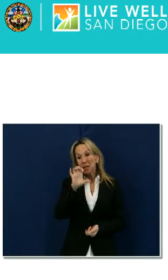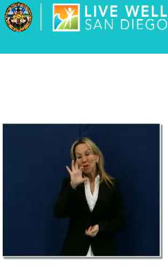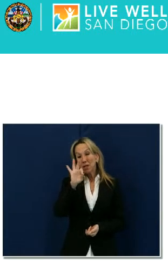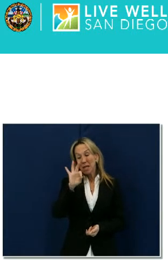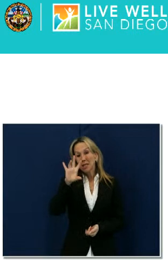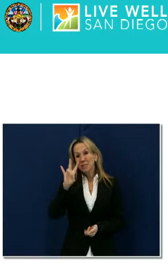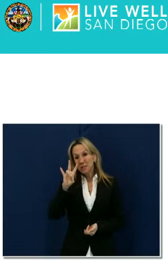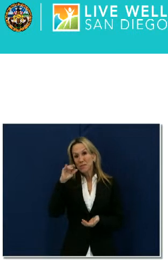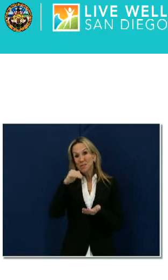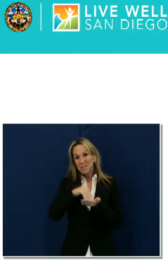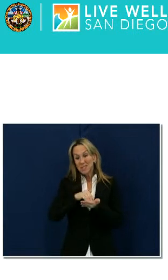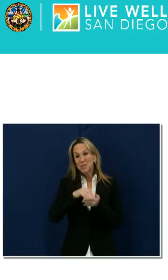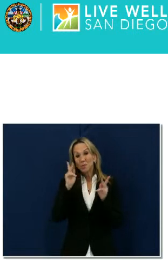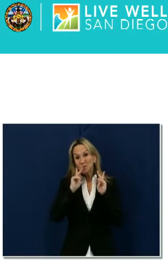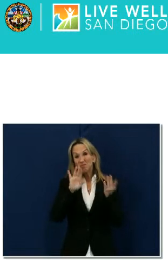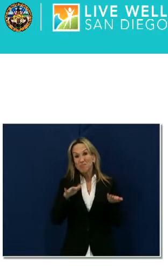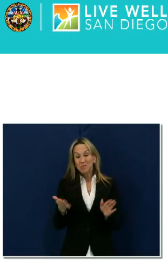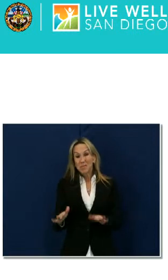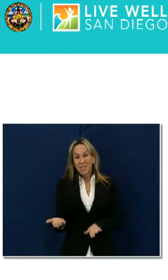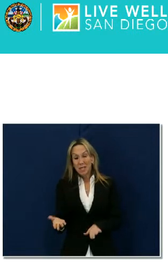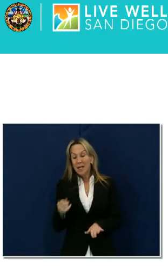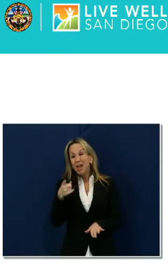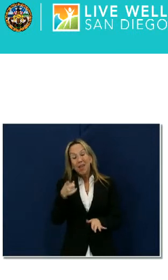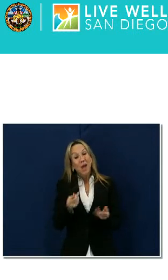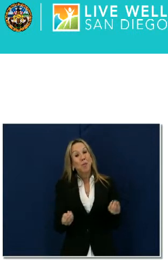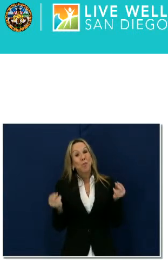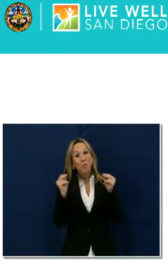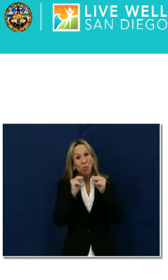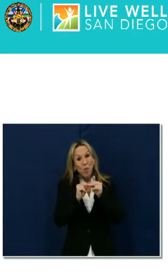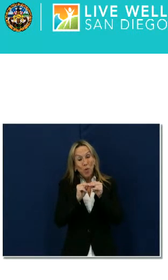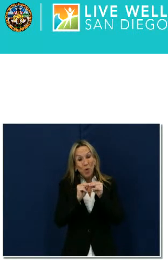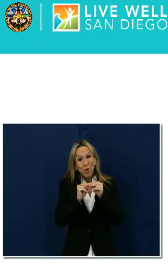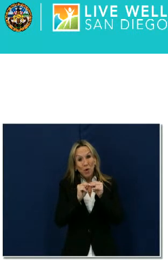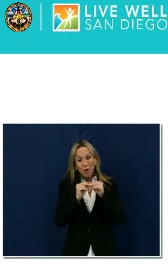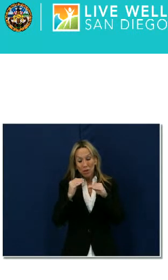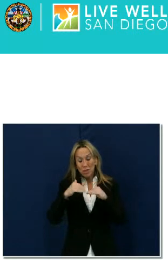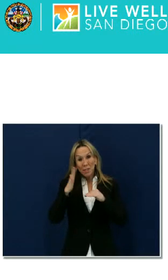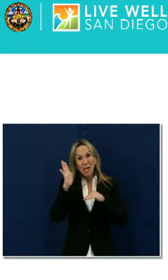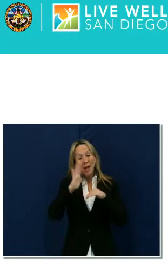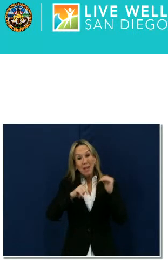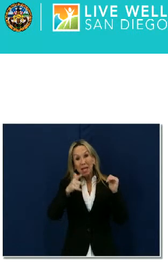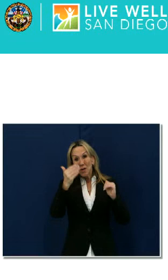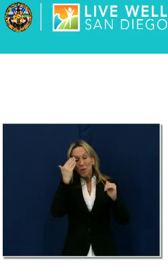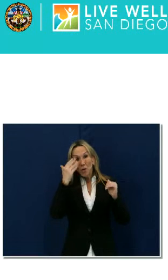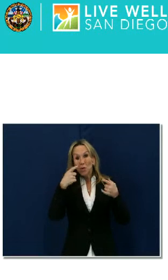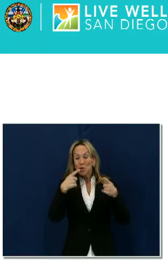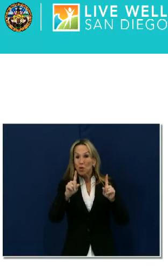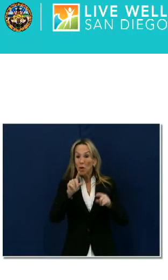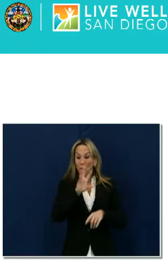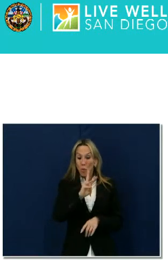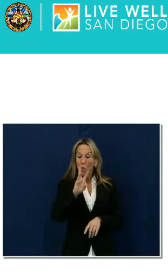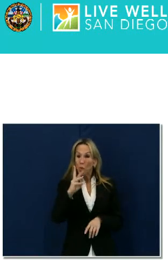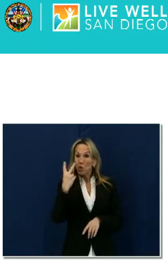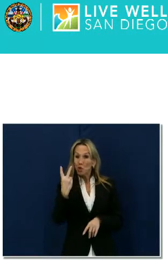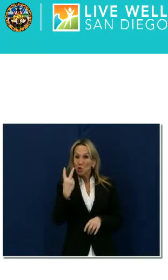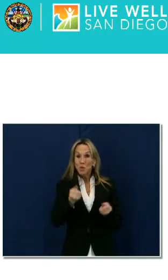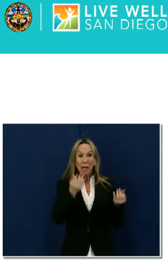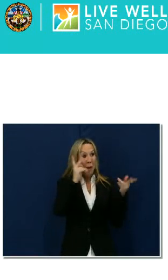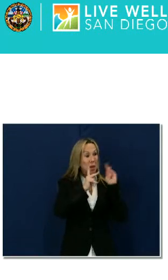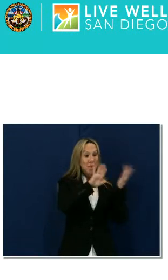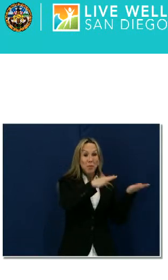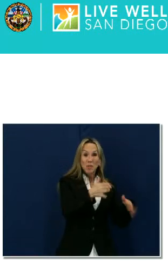303,797 deaths, which is more than the number of deaths during the U.S. battle deaths of World War II,